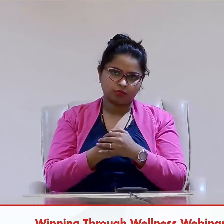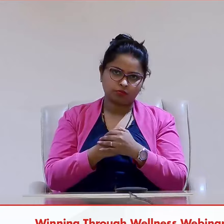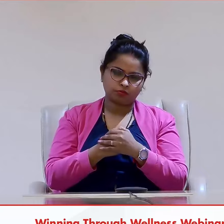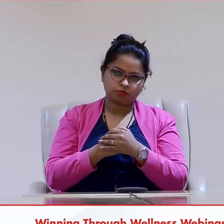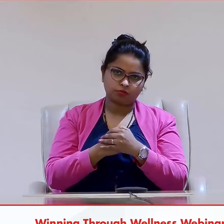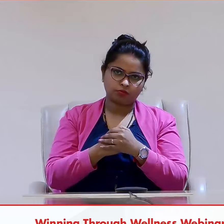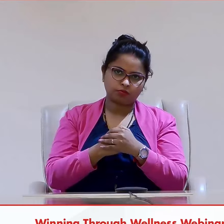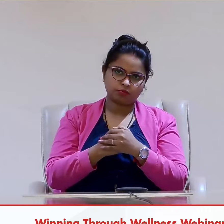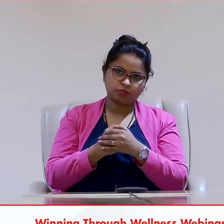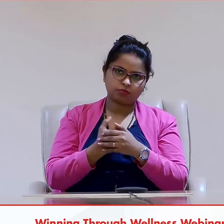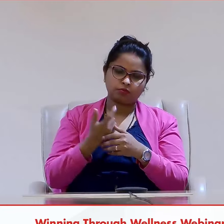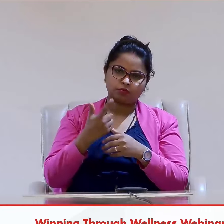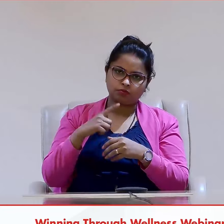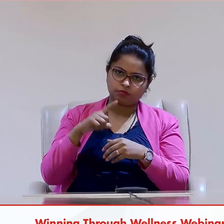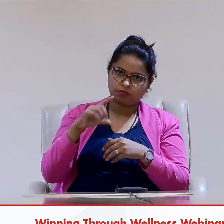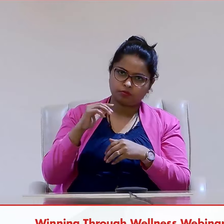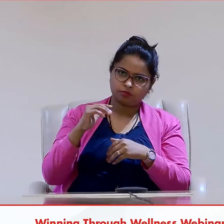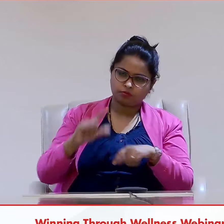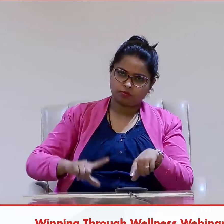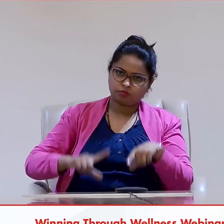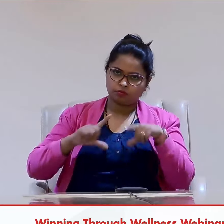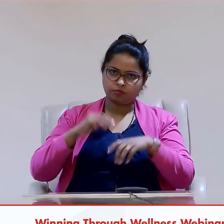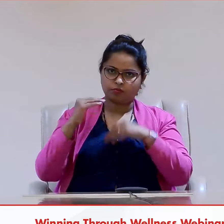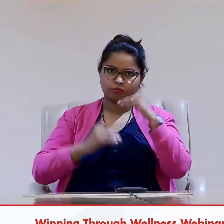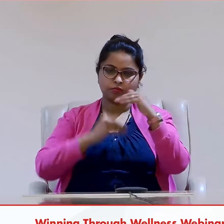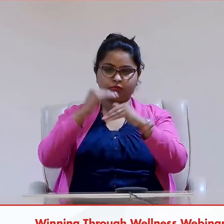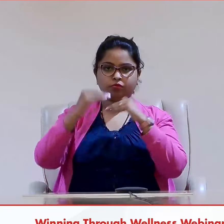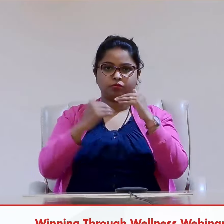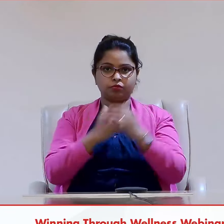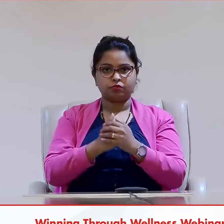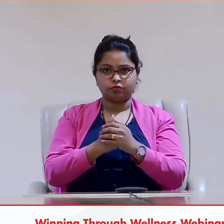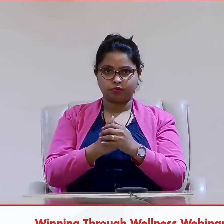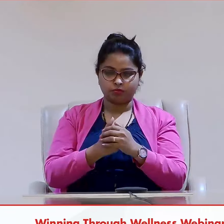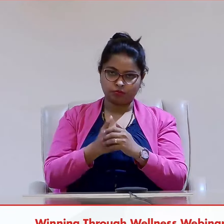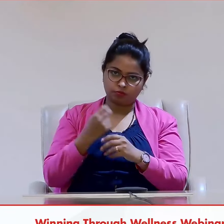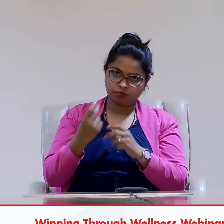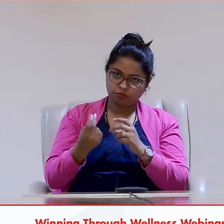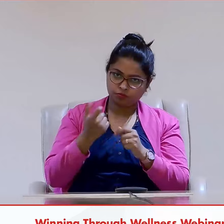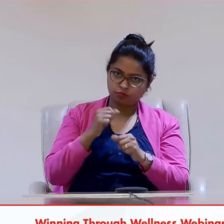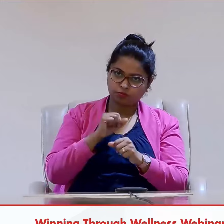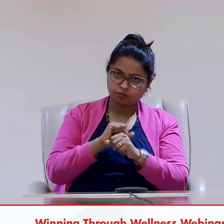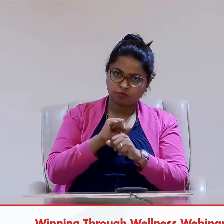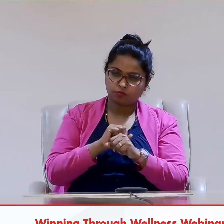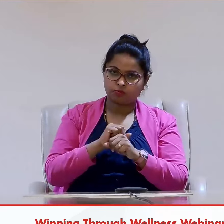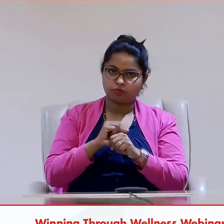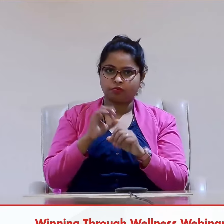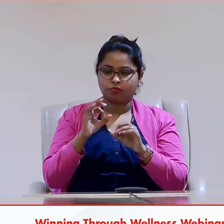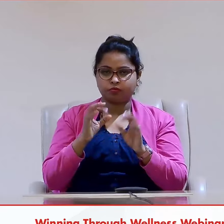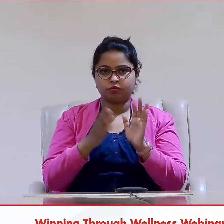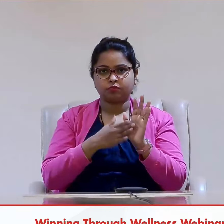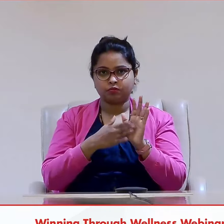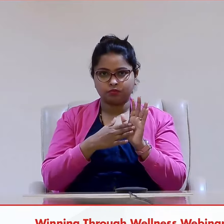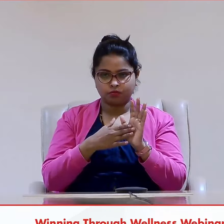at the, you know, career progression wherein we get this feeling that our work is not being recognized.